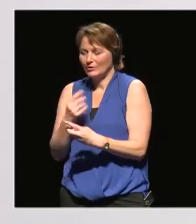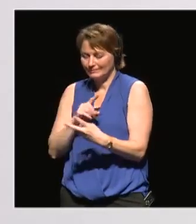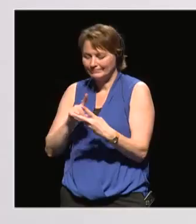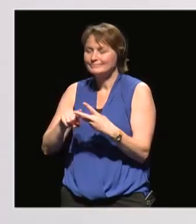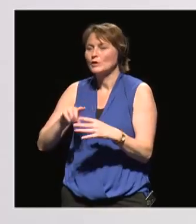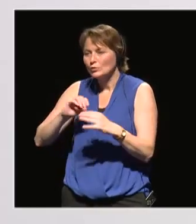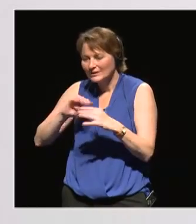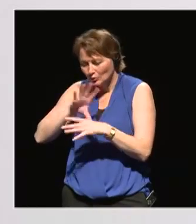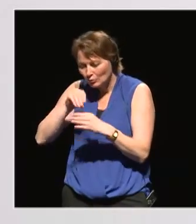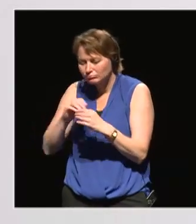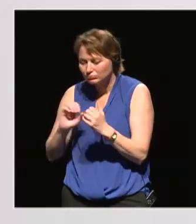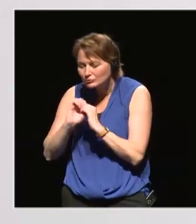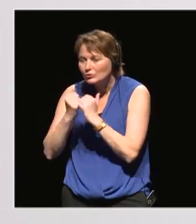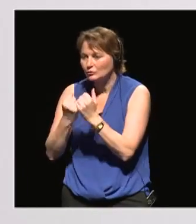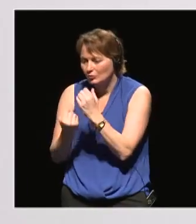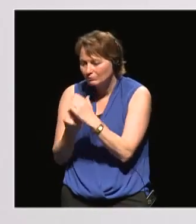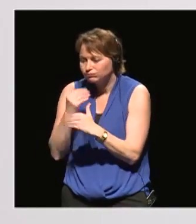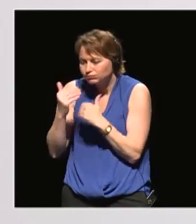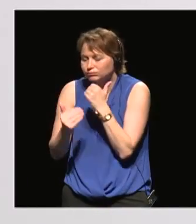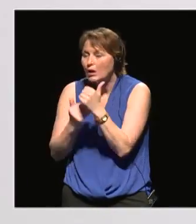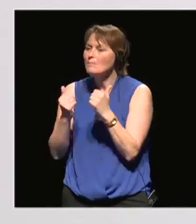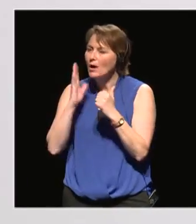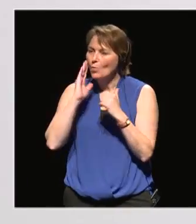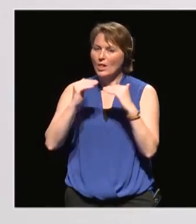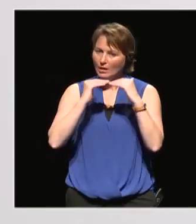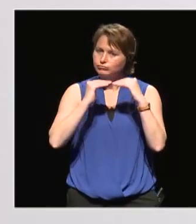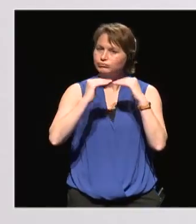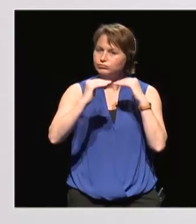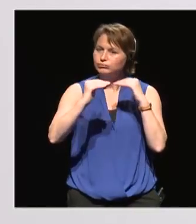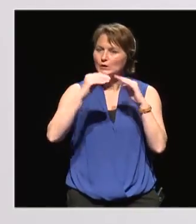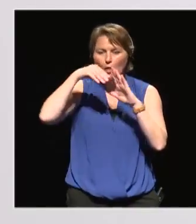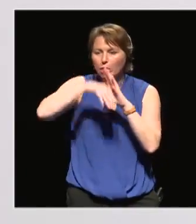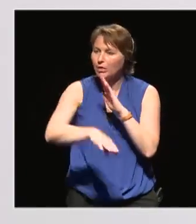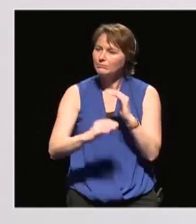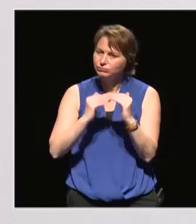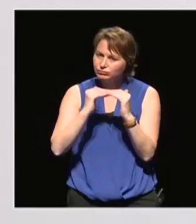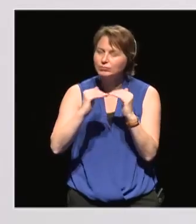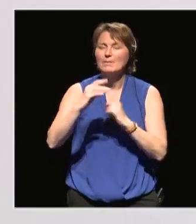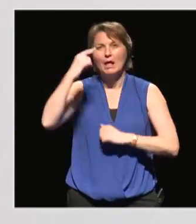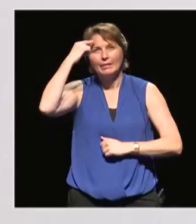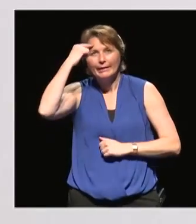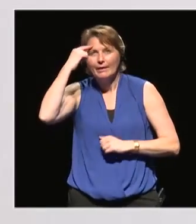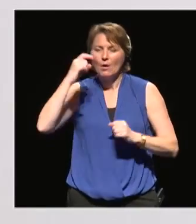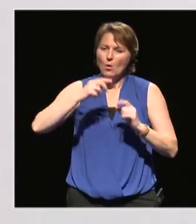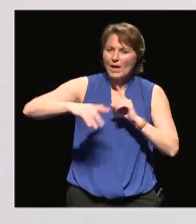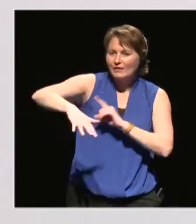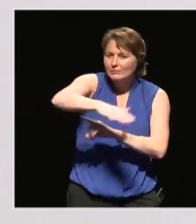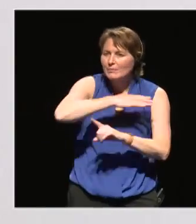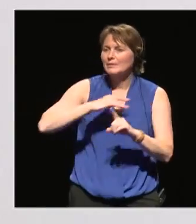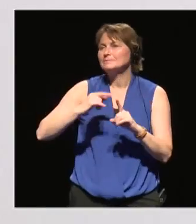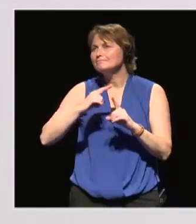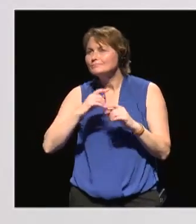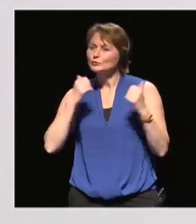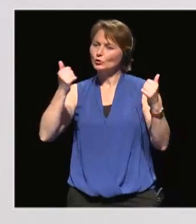social progress, but in a sustainable manner while taking care of our environment and all within the framework of good governance. So we are fortunate